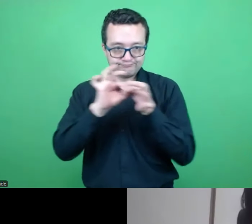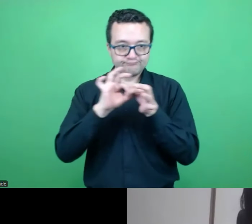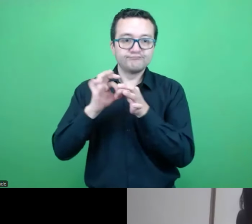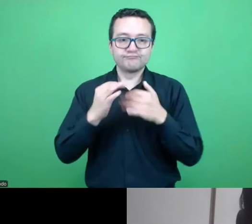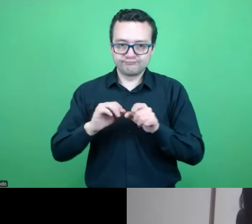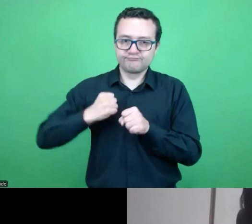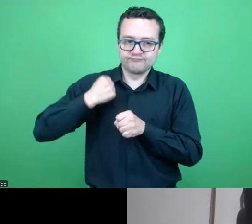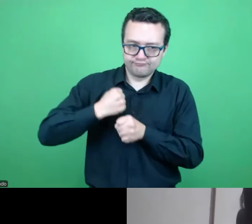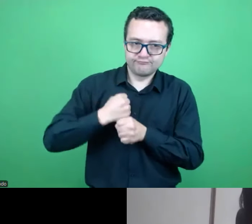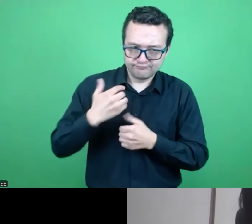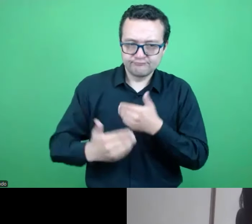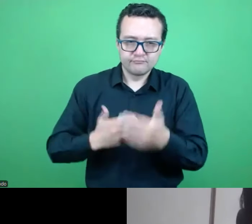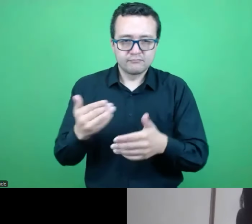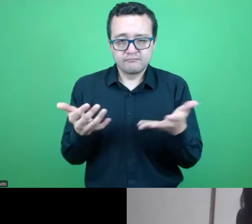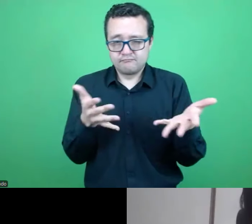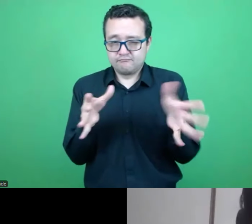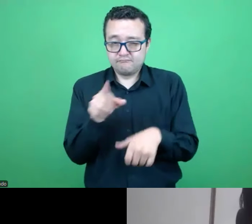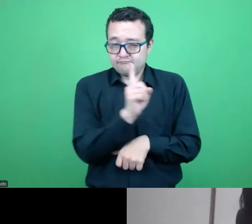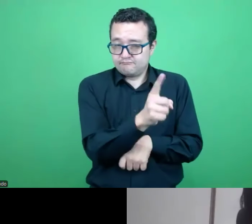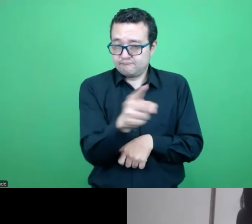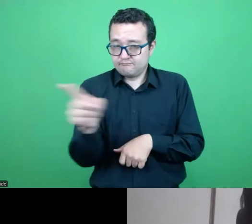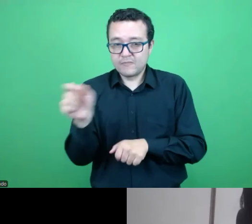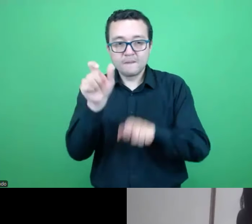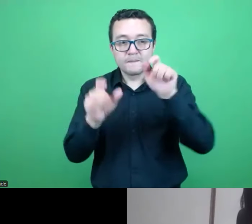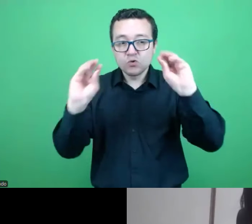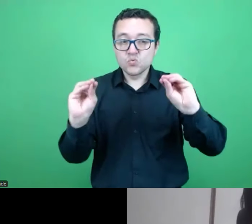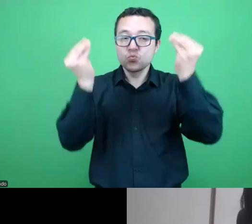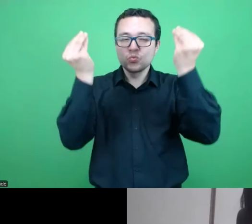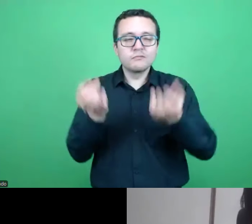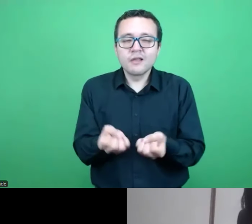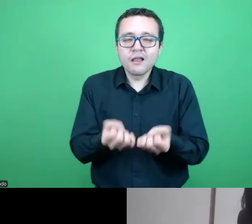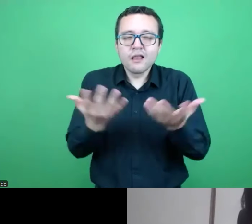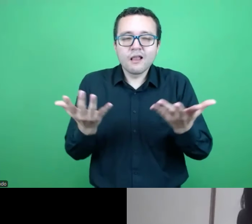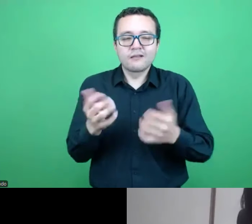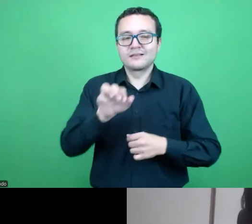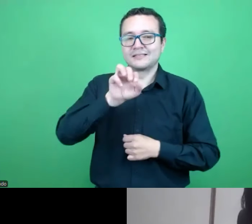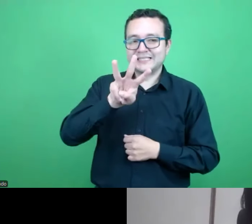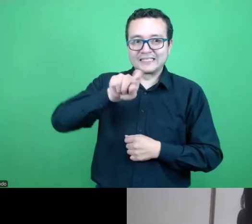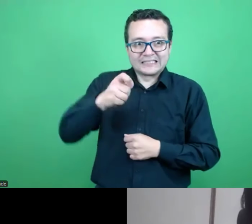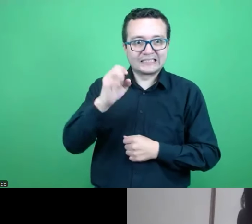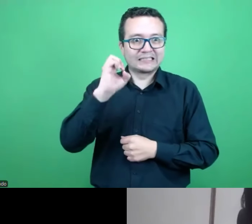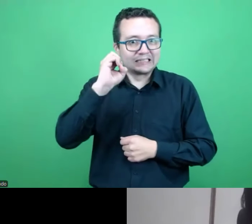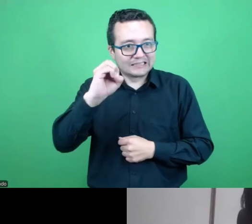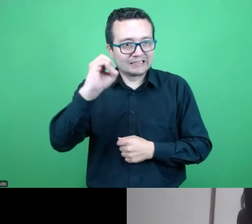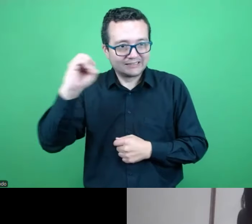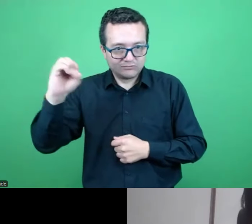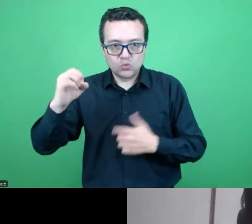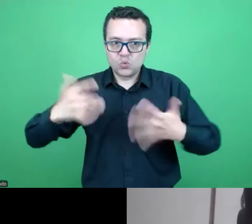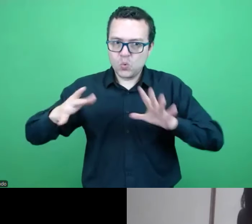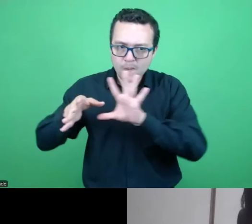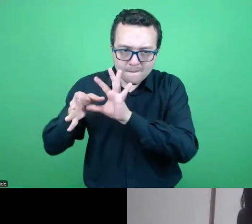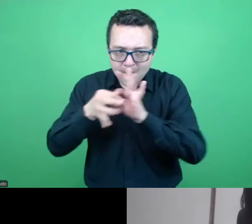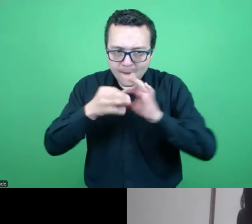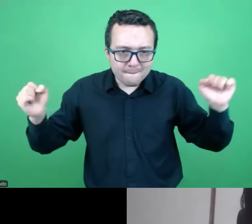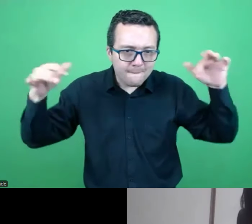put together the Charter for Youth with Disabilities after GDS. And it was a quite intensive event.